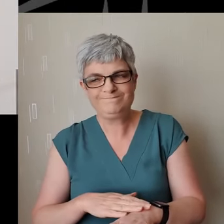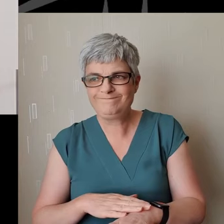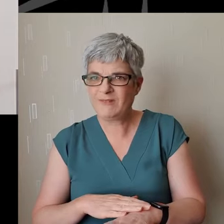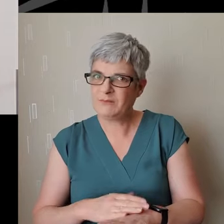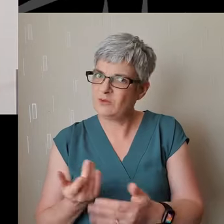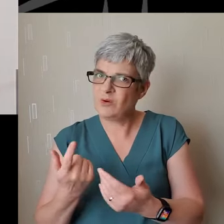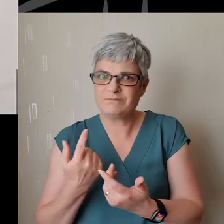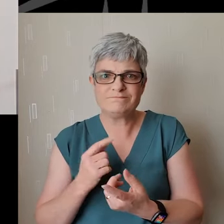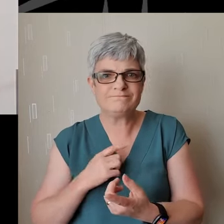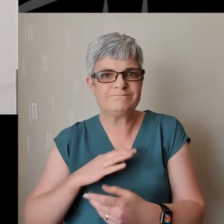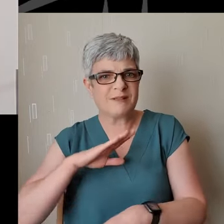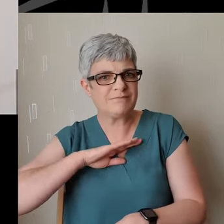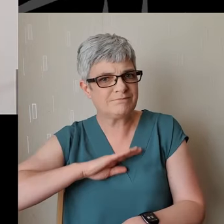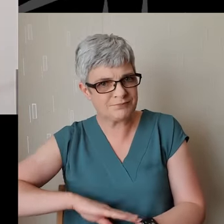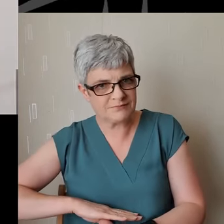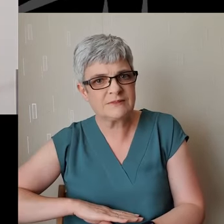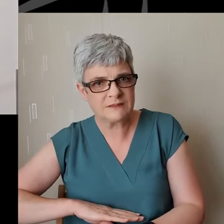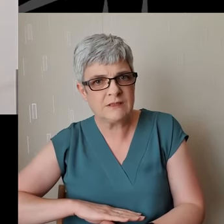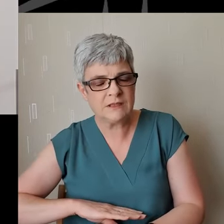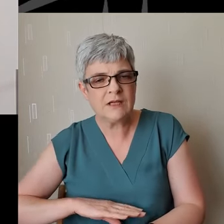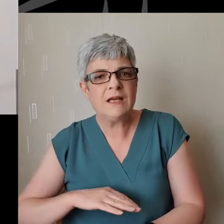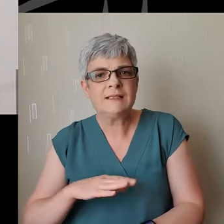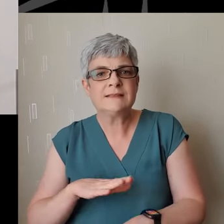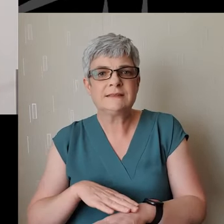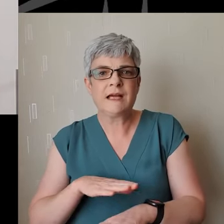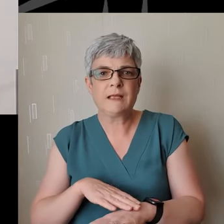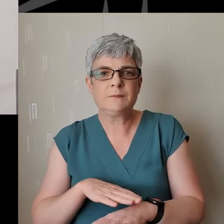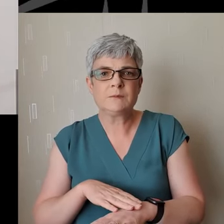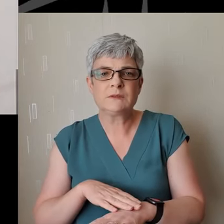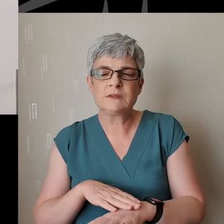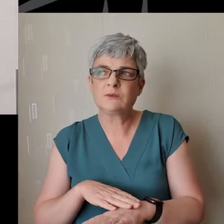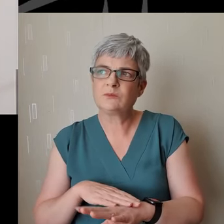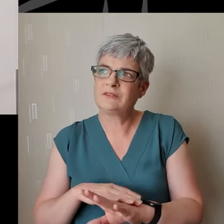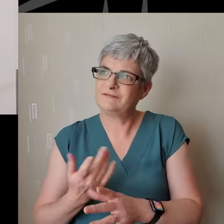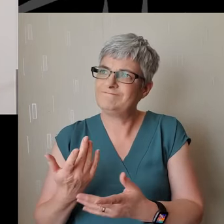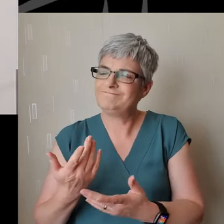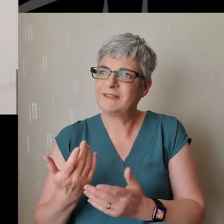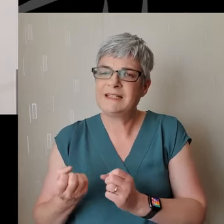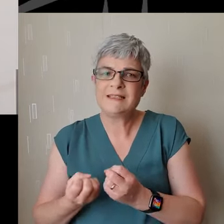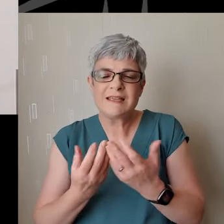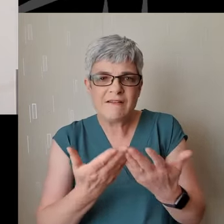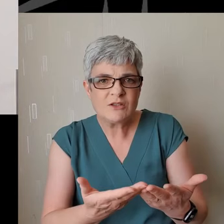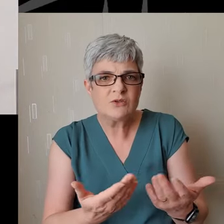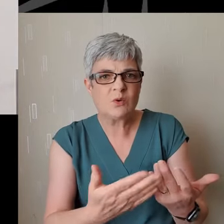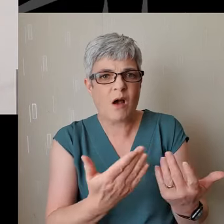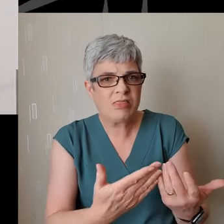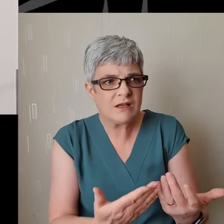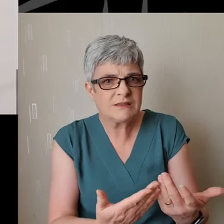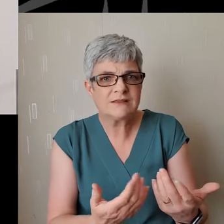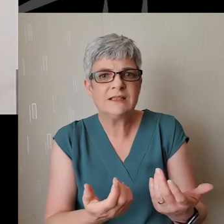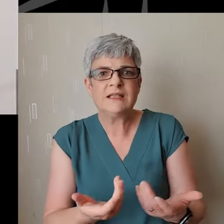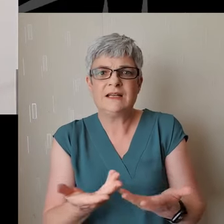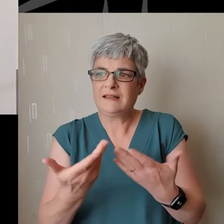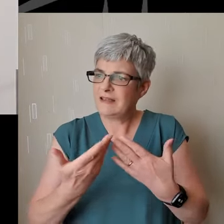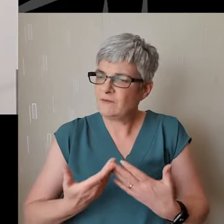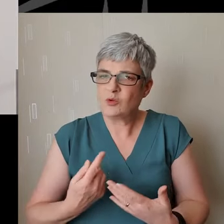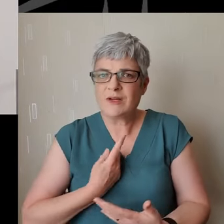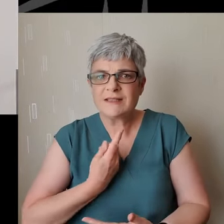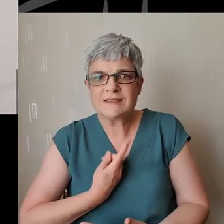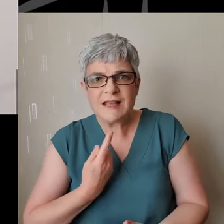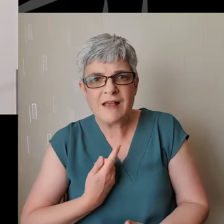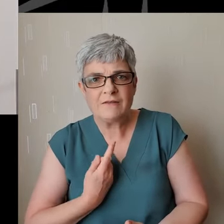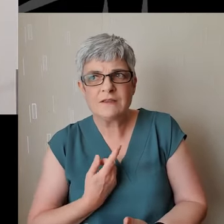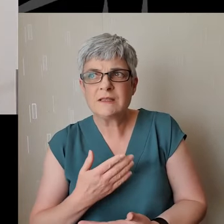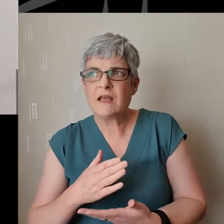unnecessarily despondent. There are times when we've given to others and to ourselves the impression